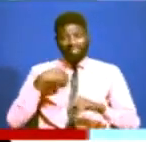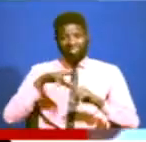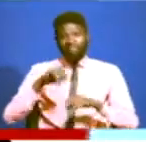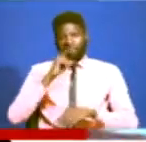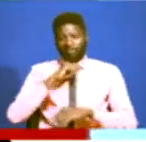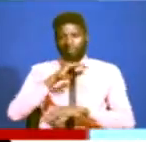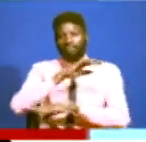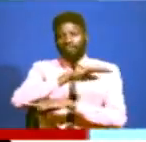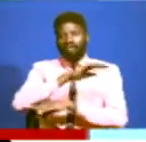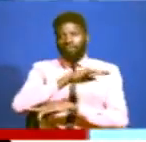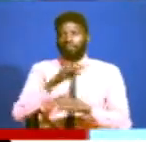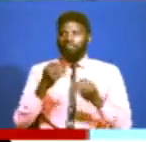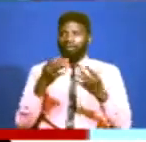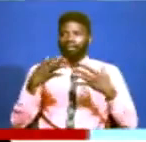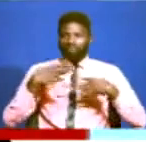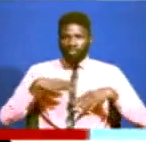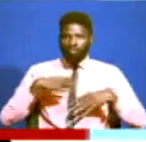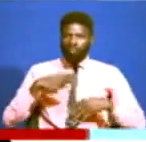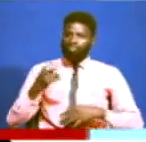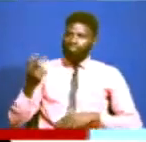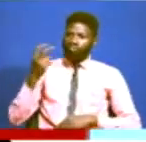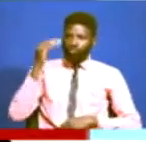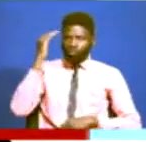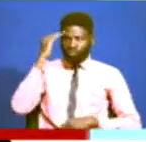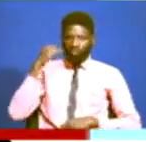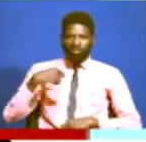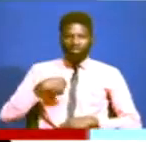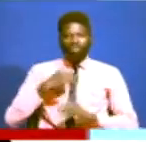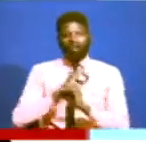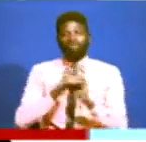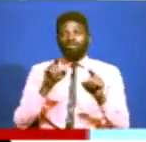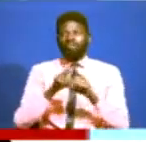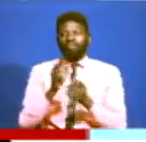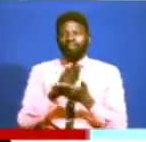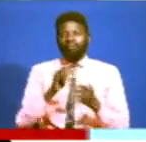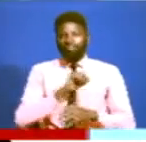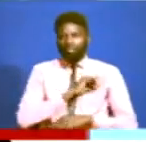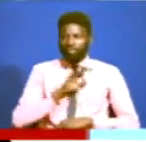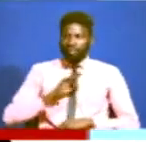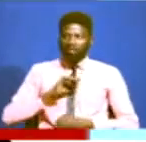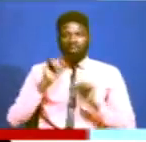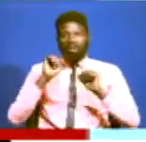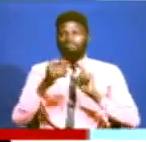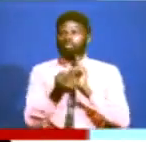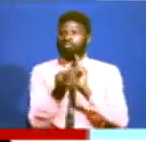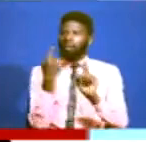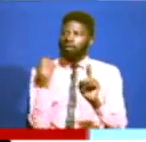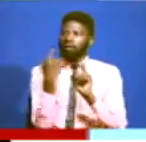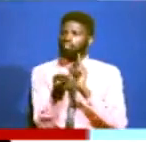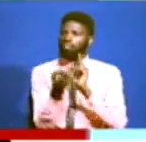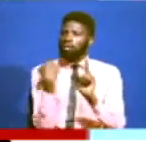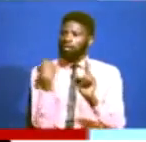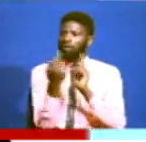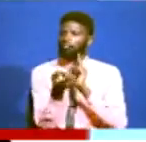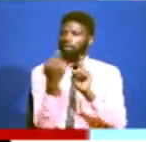Luckily, not many people know me, even in some of my staff could pass me there. And